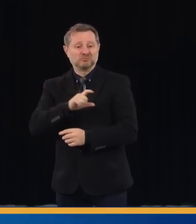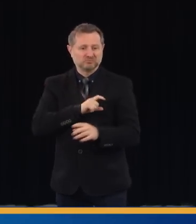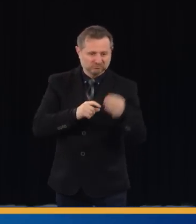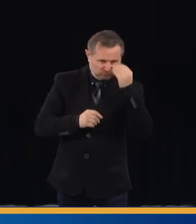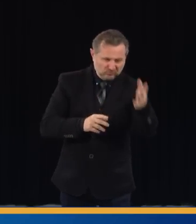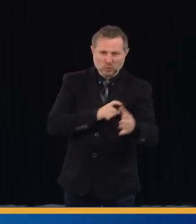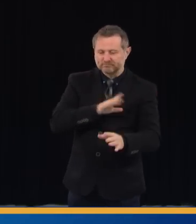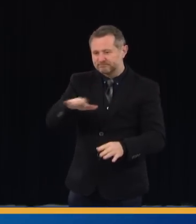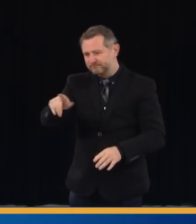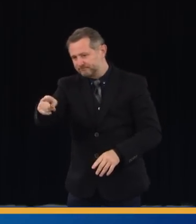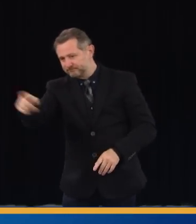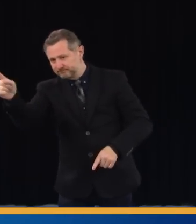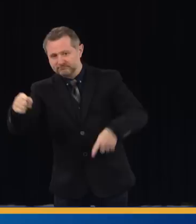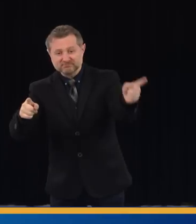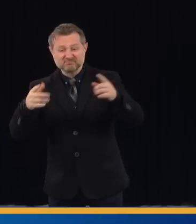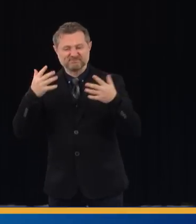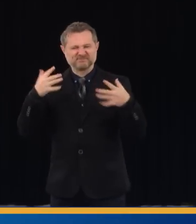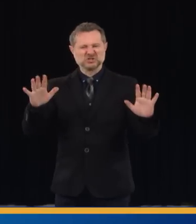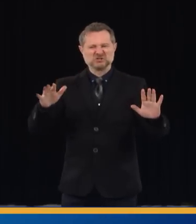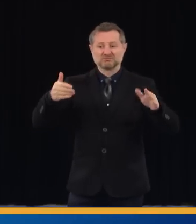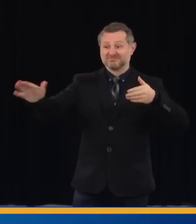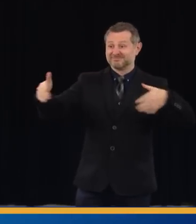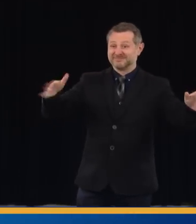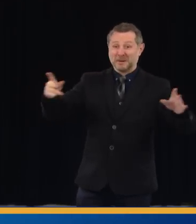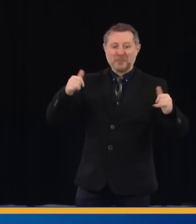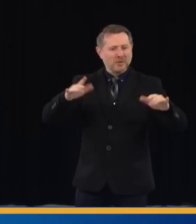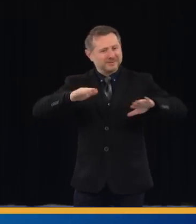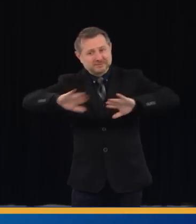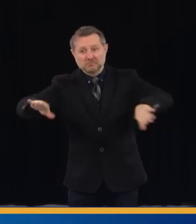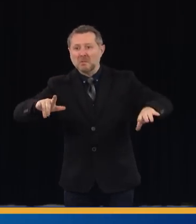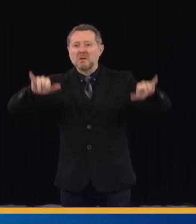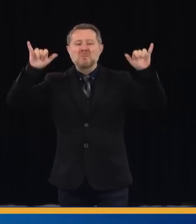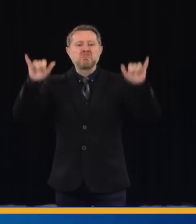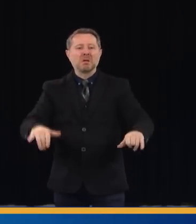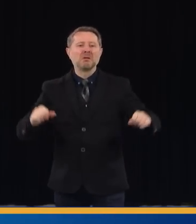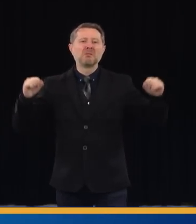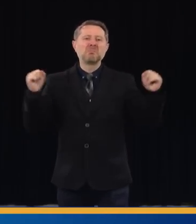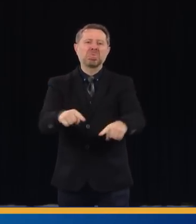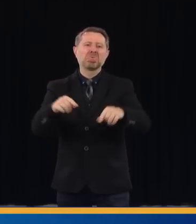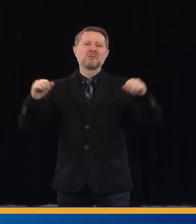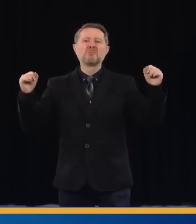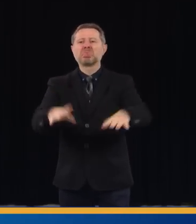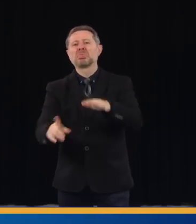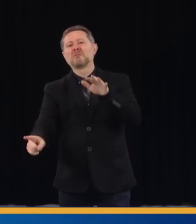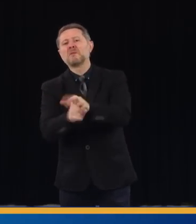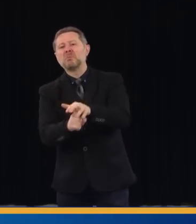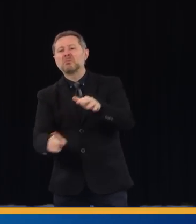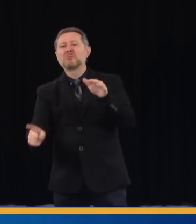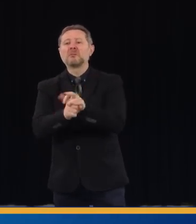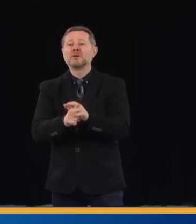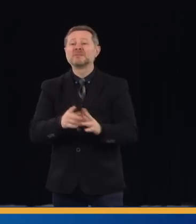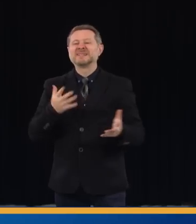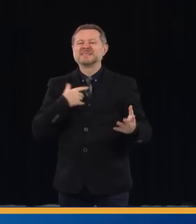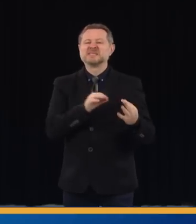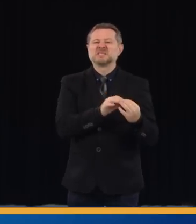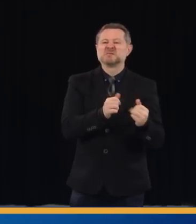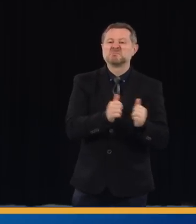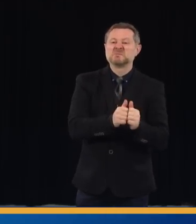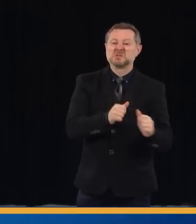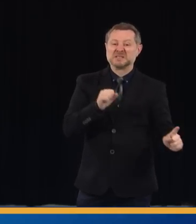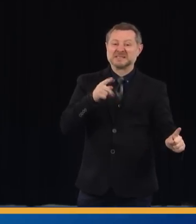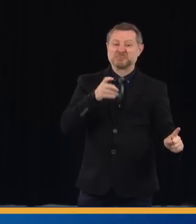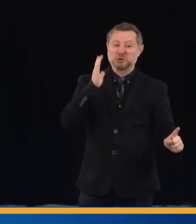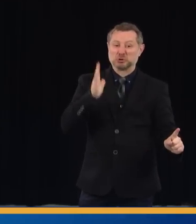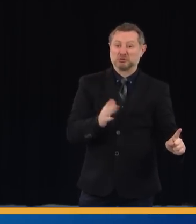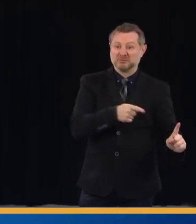in playgrounds. It is still a problem. We're working with the speaker, we're working with the mayor, but we're going to